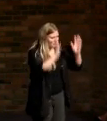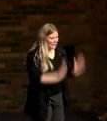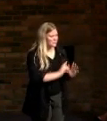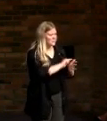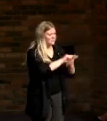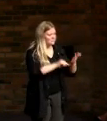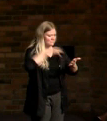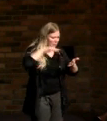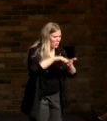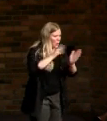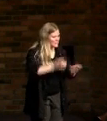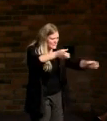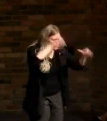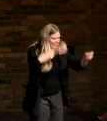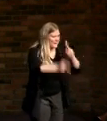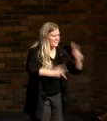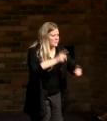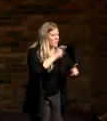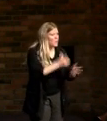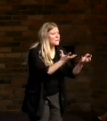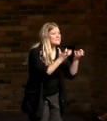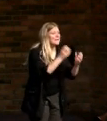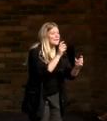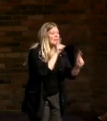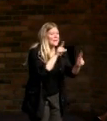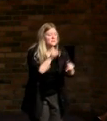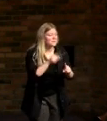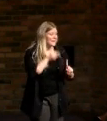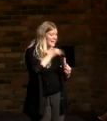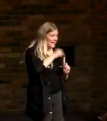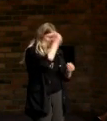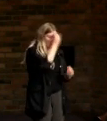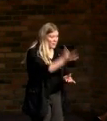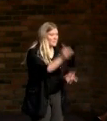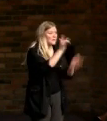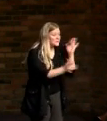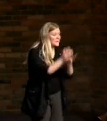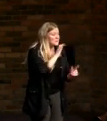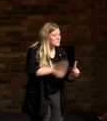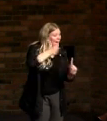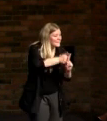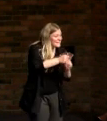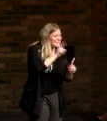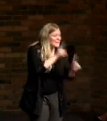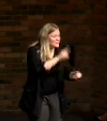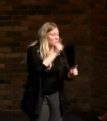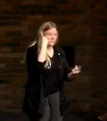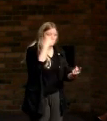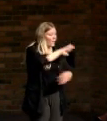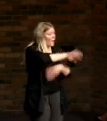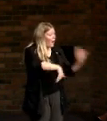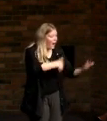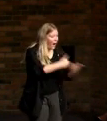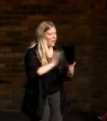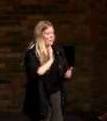learned individuals who were seeking answers that Jesus Christ is the answer to all of